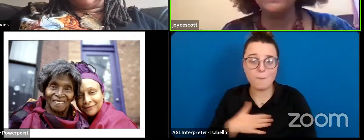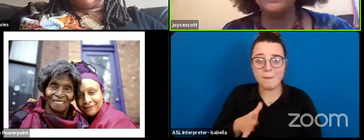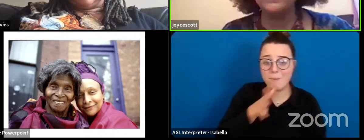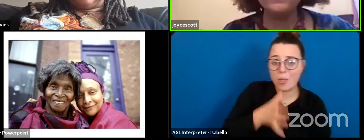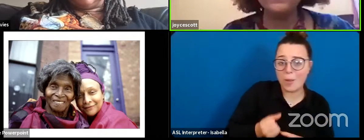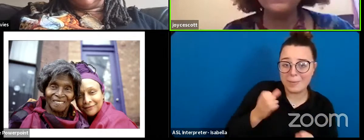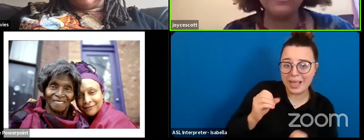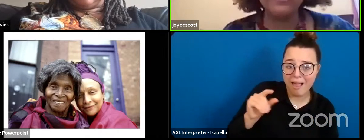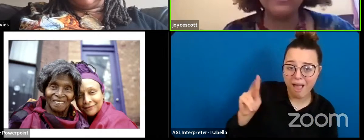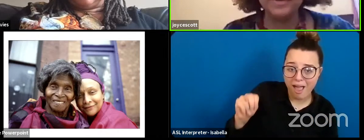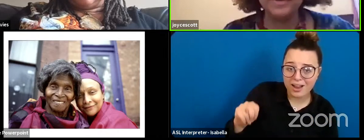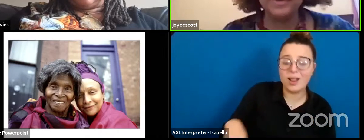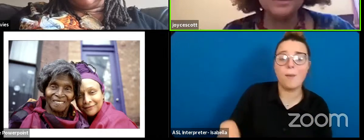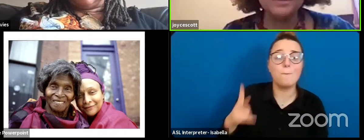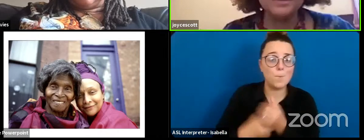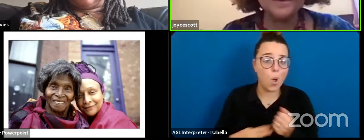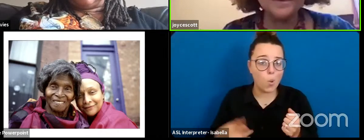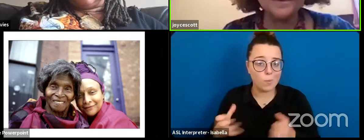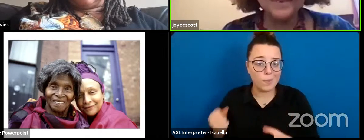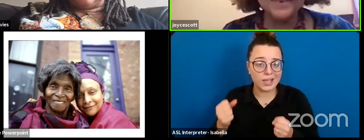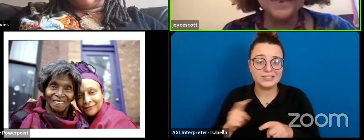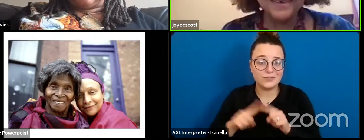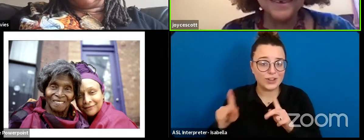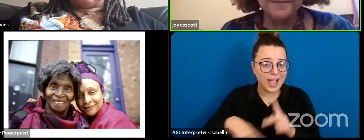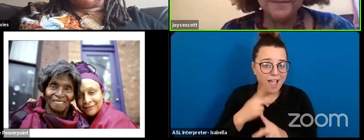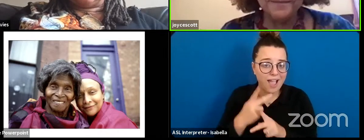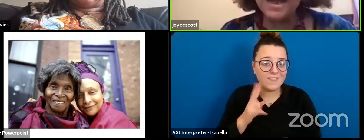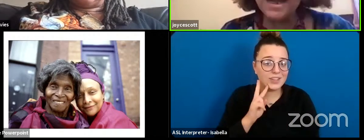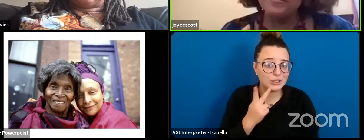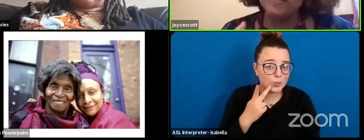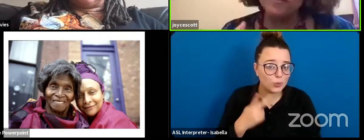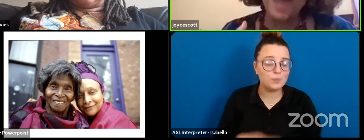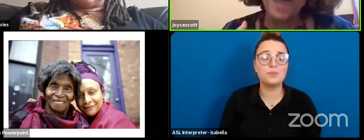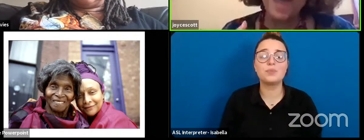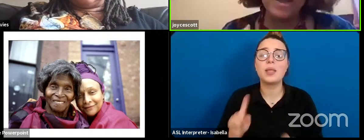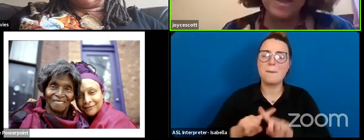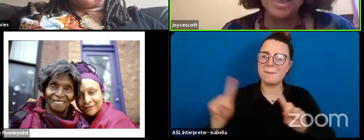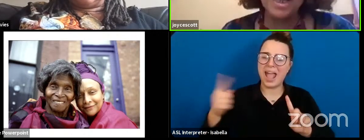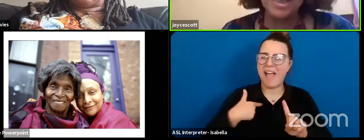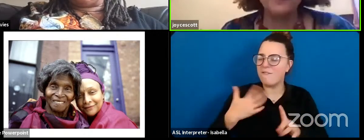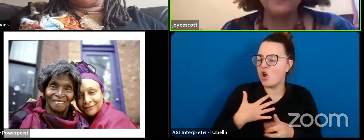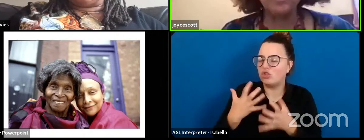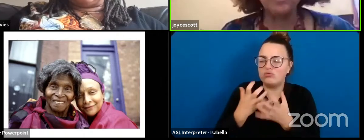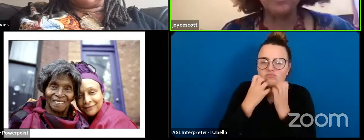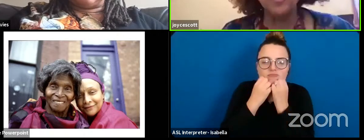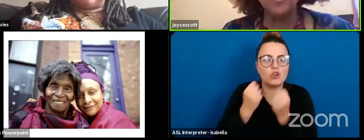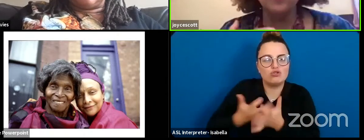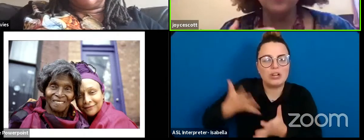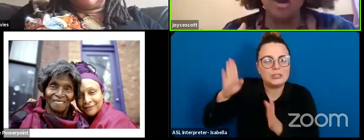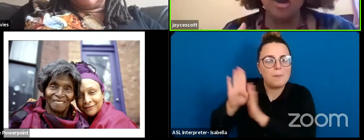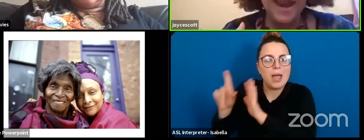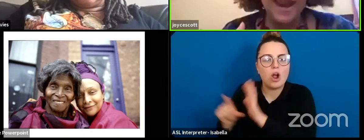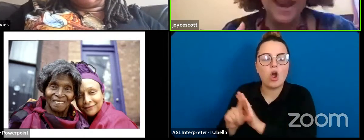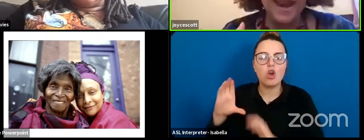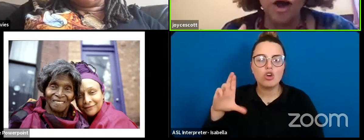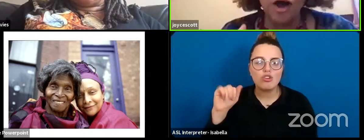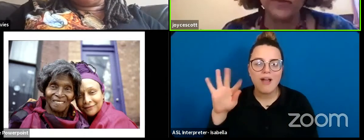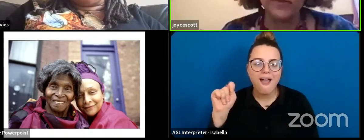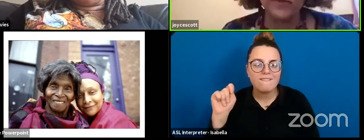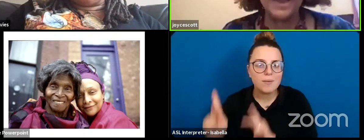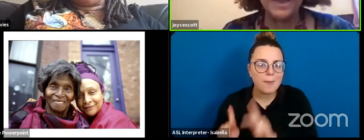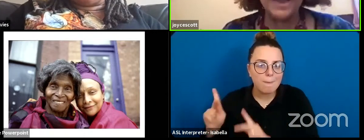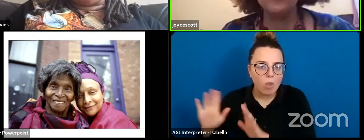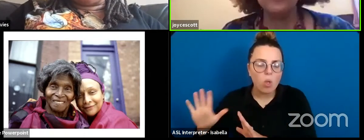both picked different kinds of vegetables. But I come from a rich background of craftspeople, quilters on my